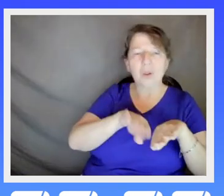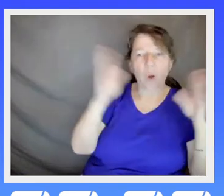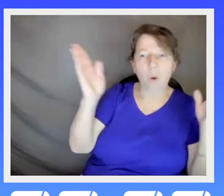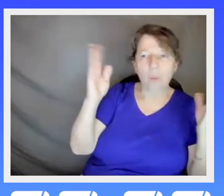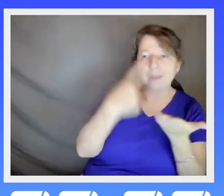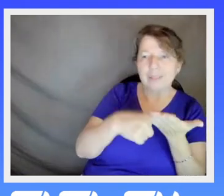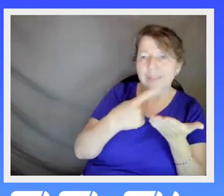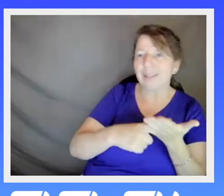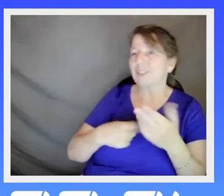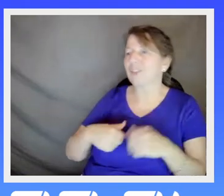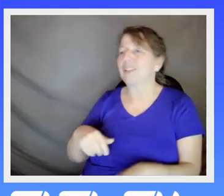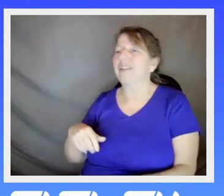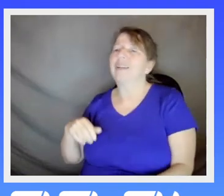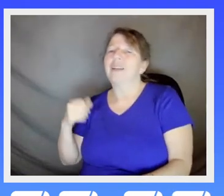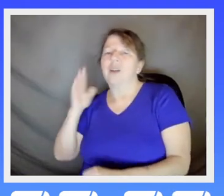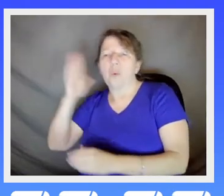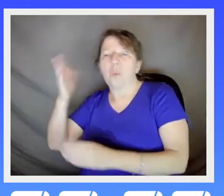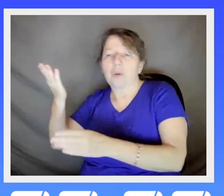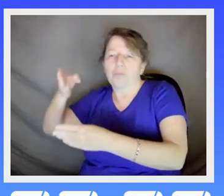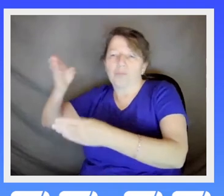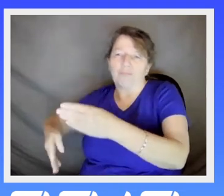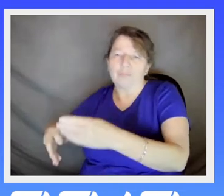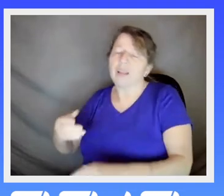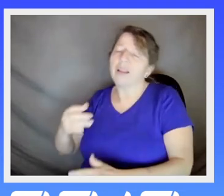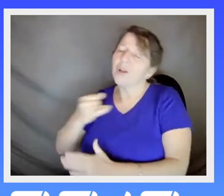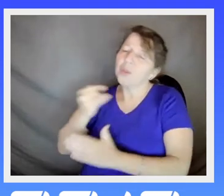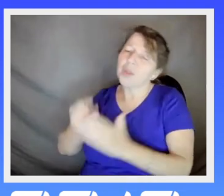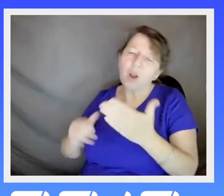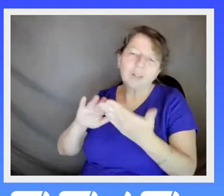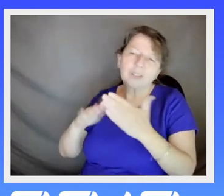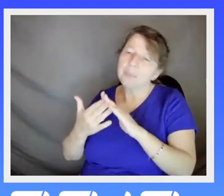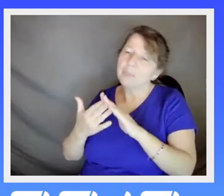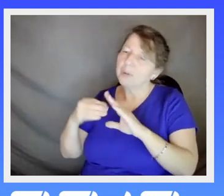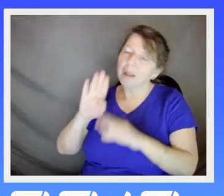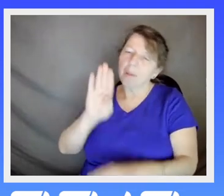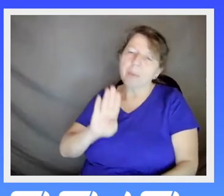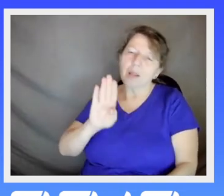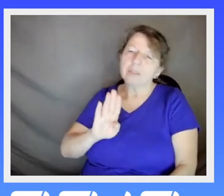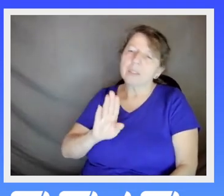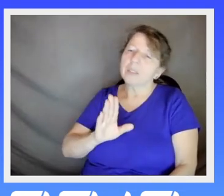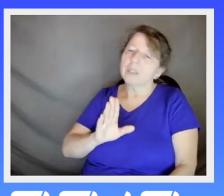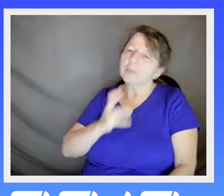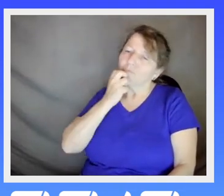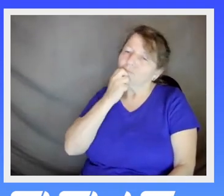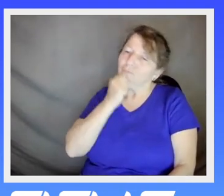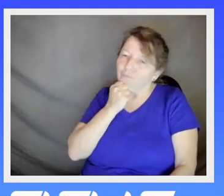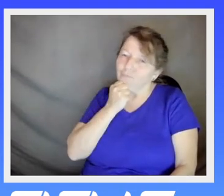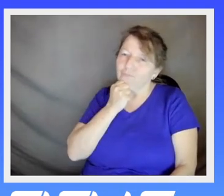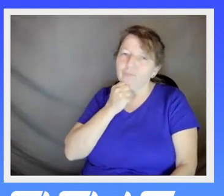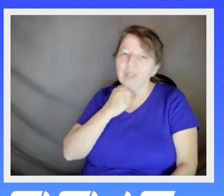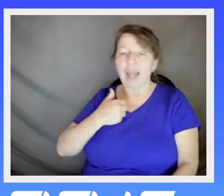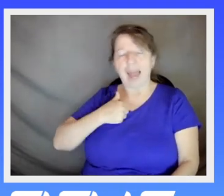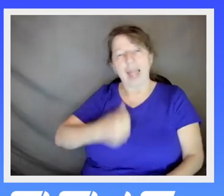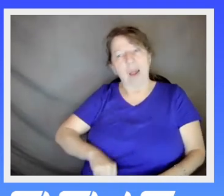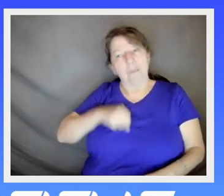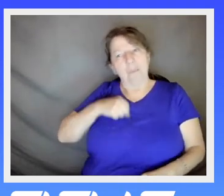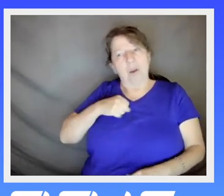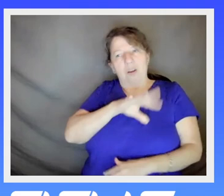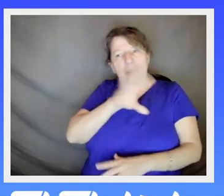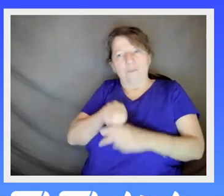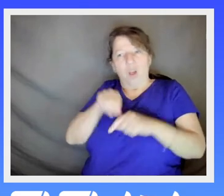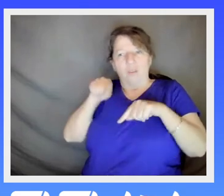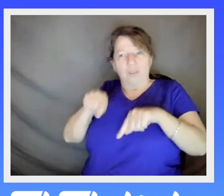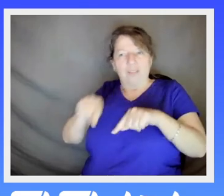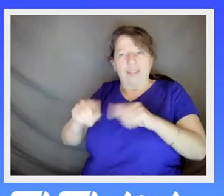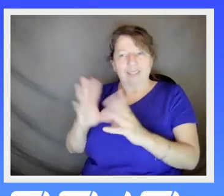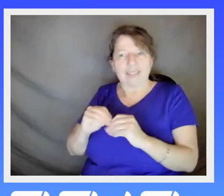The arts community in Boston is special, and I'm proud to be on this call. But I'm also proud of the work that I've done and what